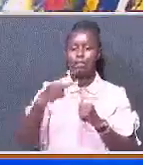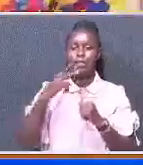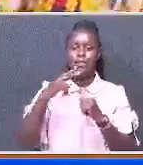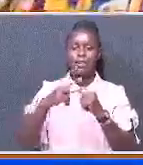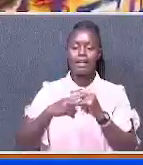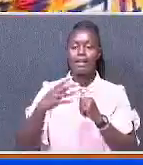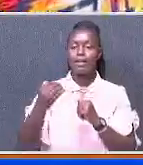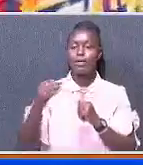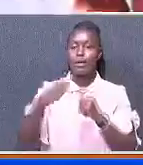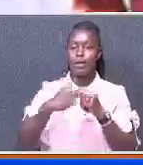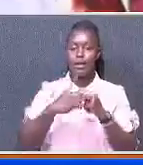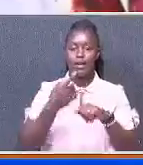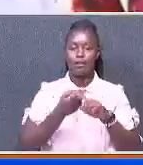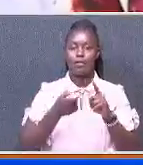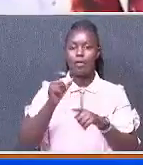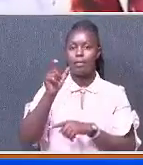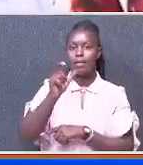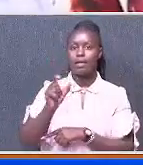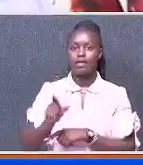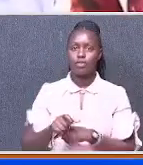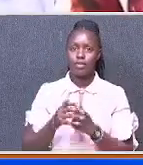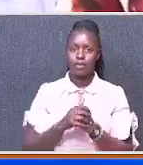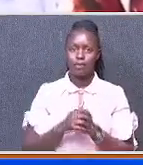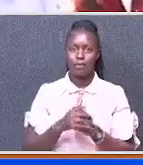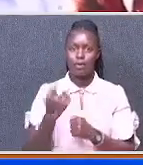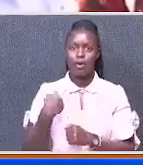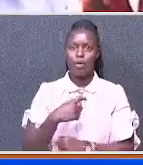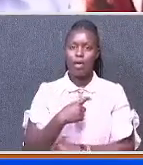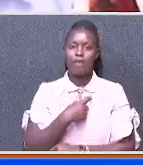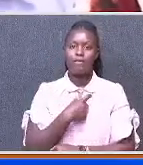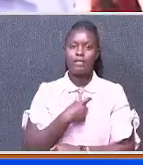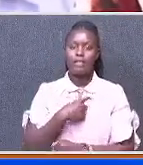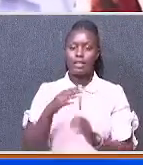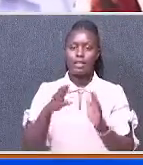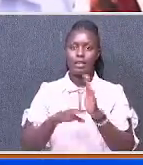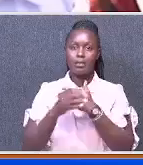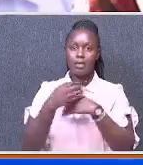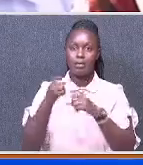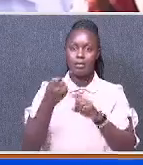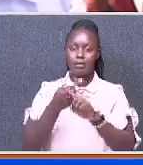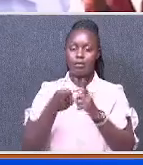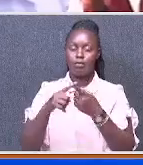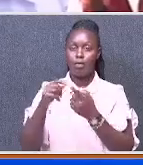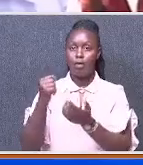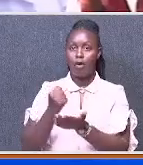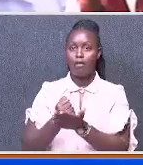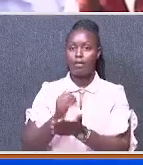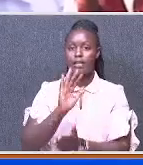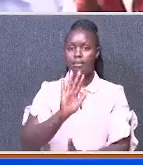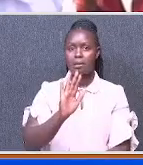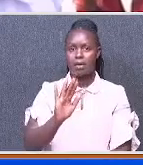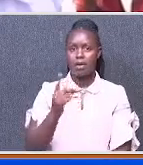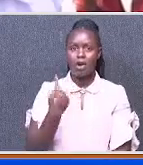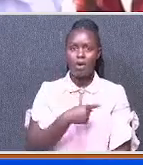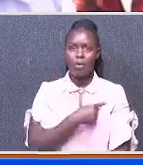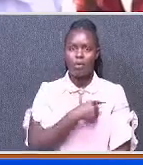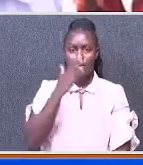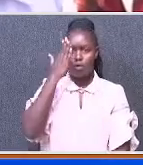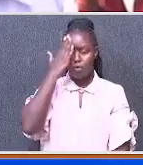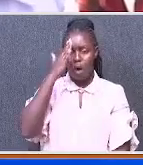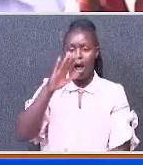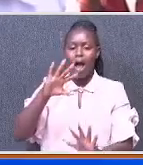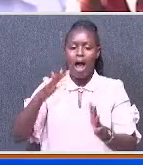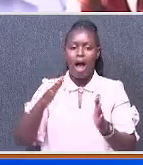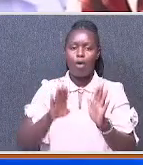847,709 votes from the region. Tulitembelea Deputy President katika ofisi yake kuangalia hali ya maendeleo katika Mlima